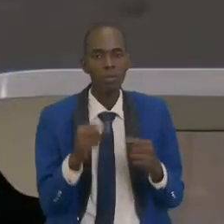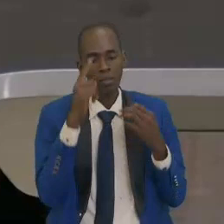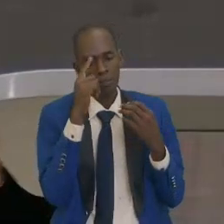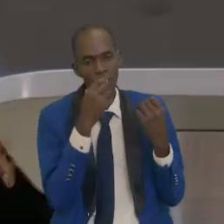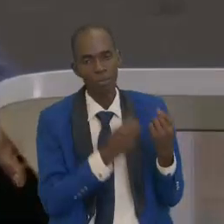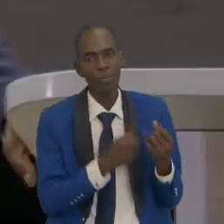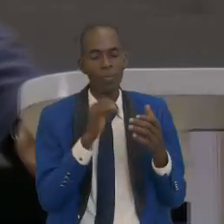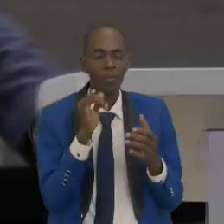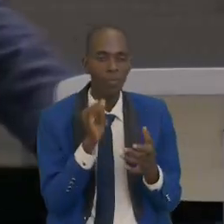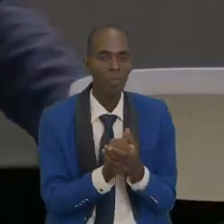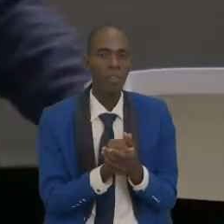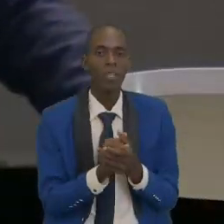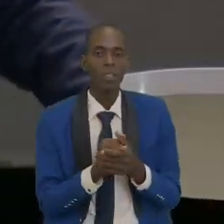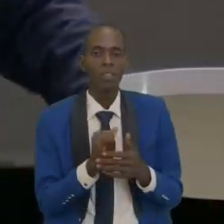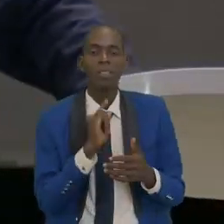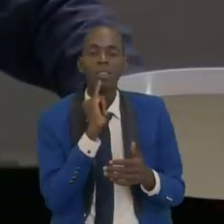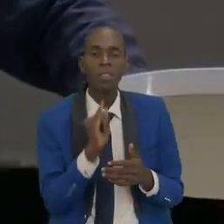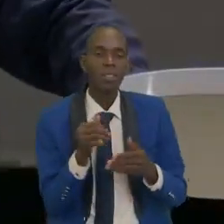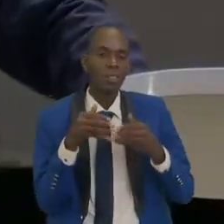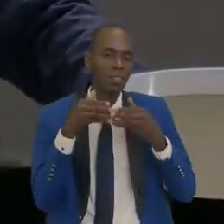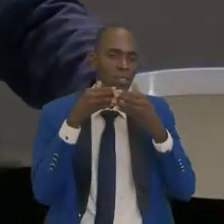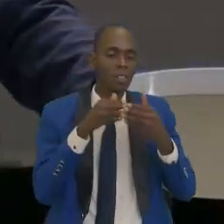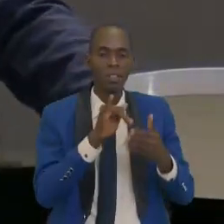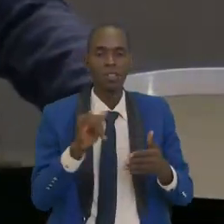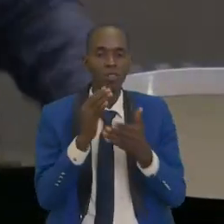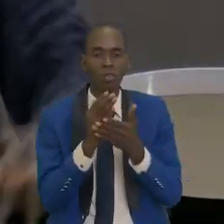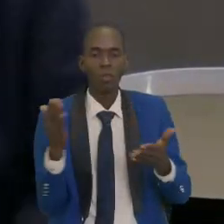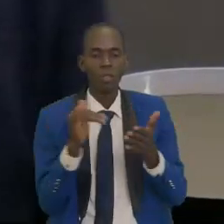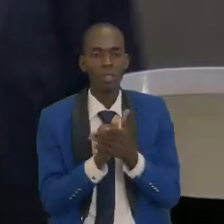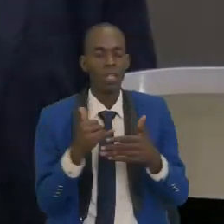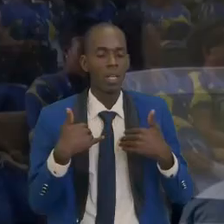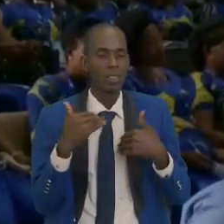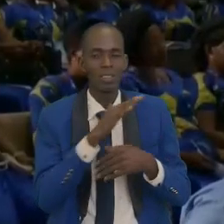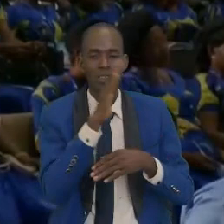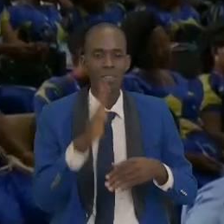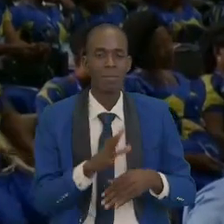spearheads something that had never been had before